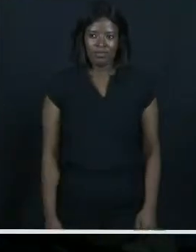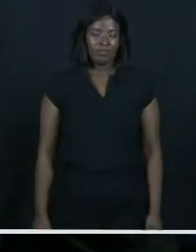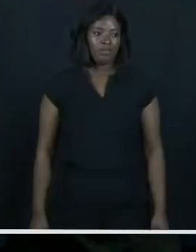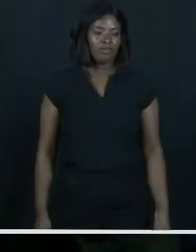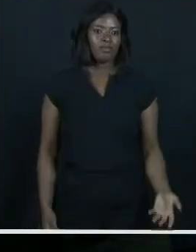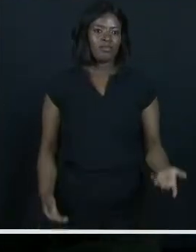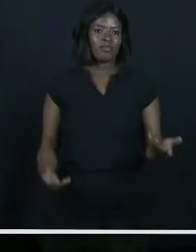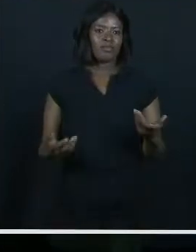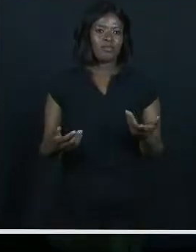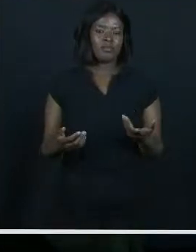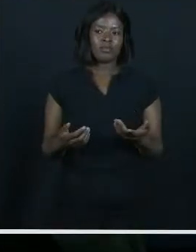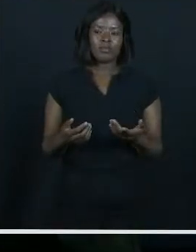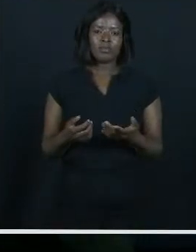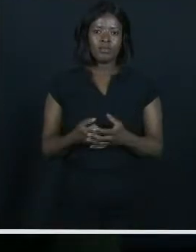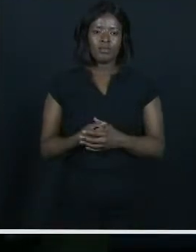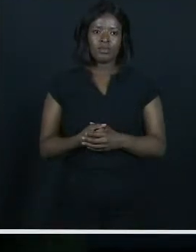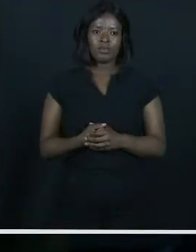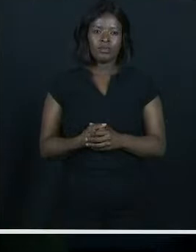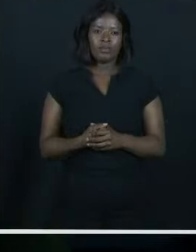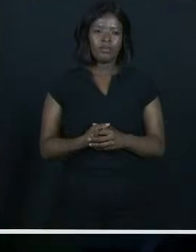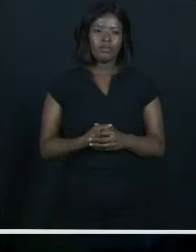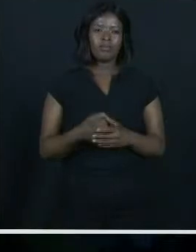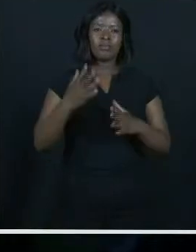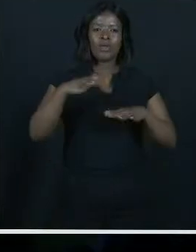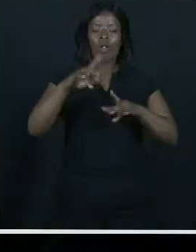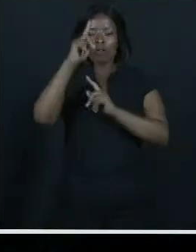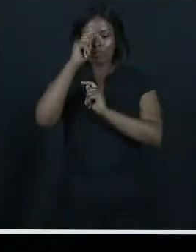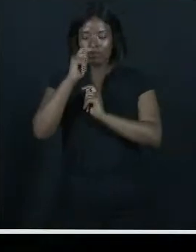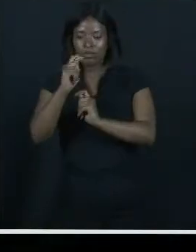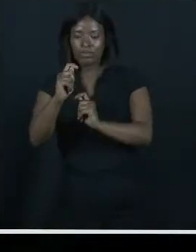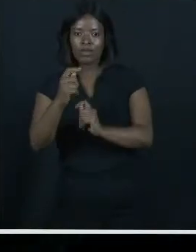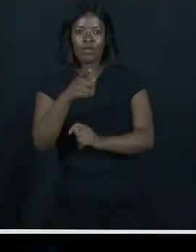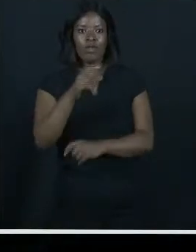To the President of the Republic, His Excellency